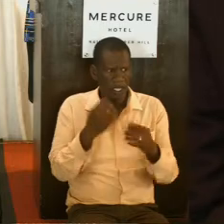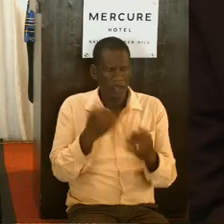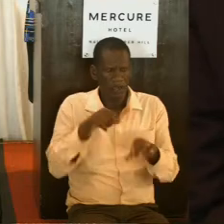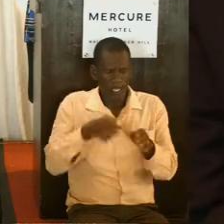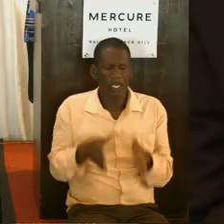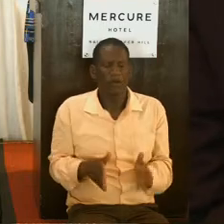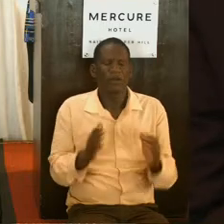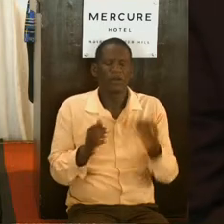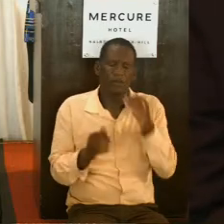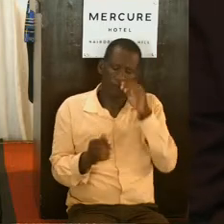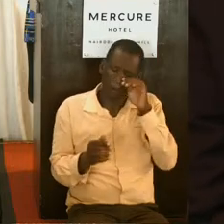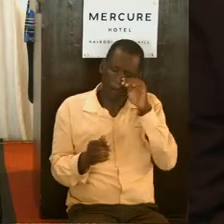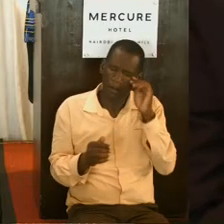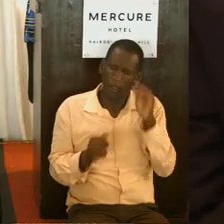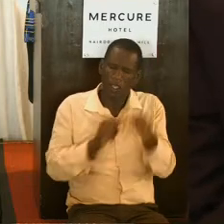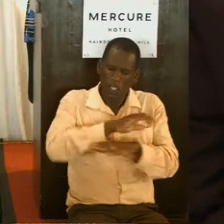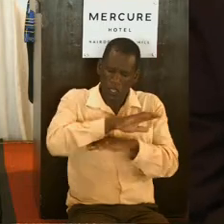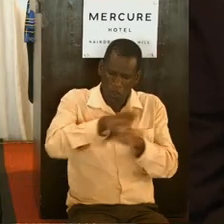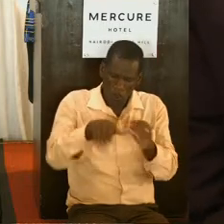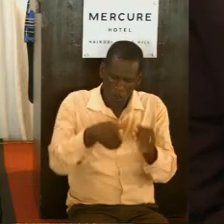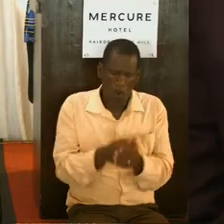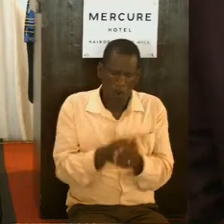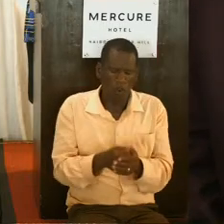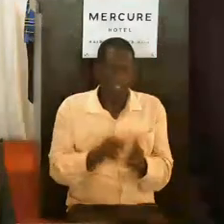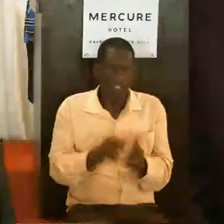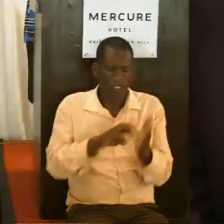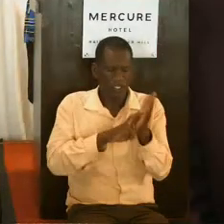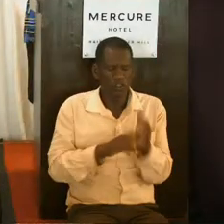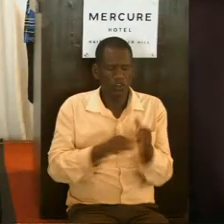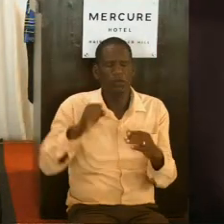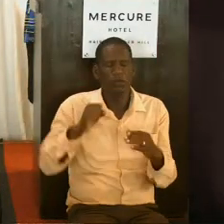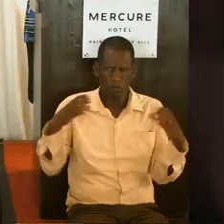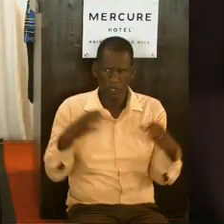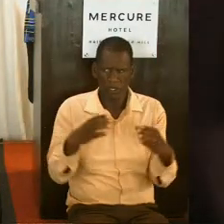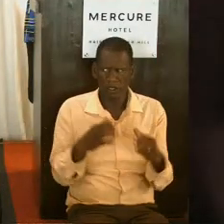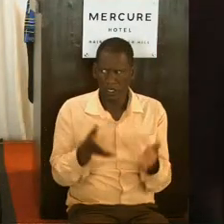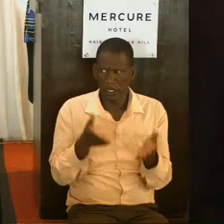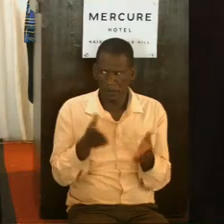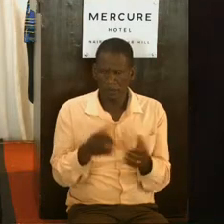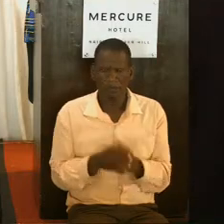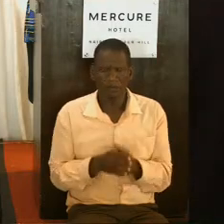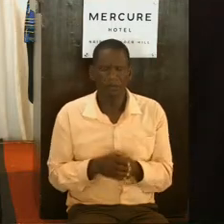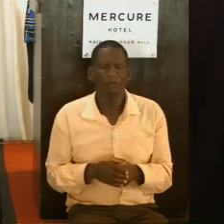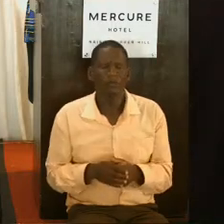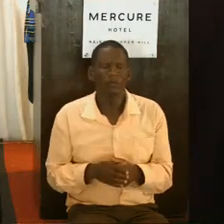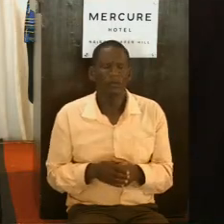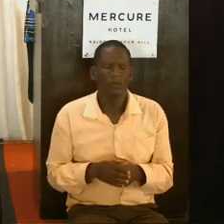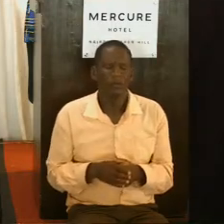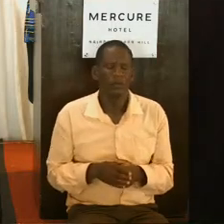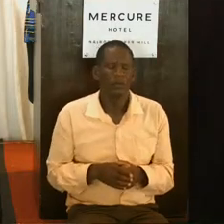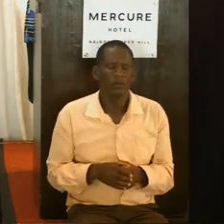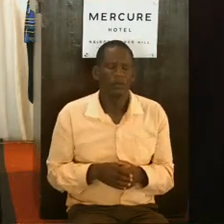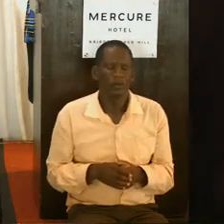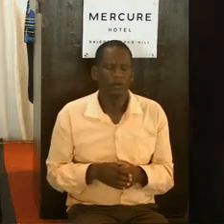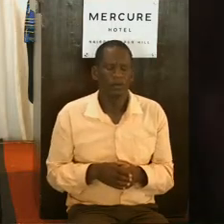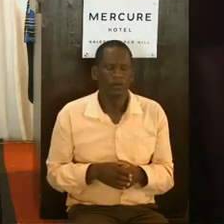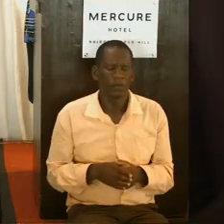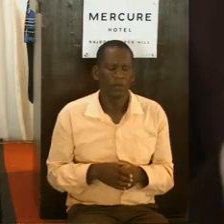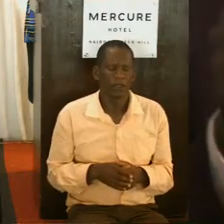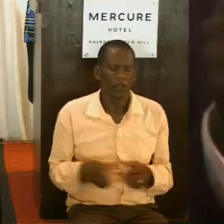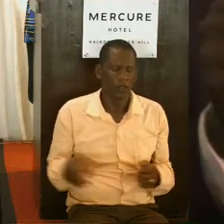way in in all the registration or political parties uh aspects